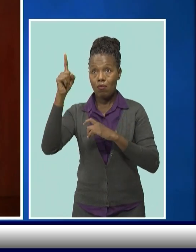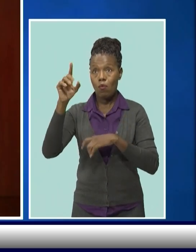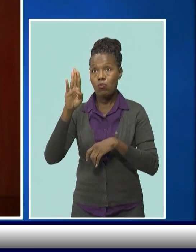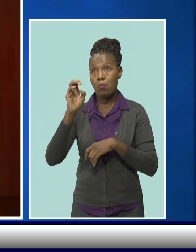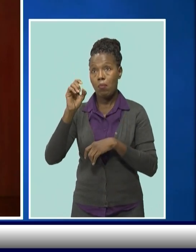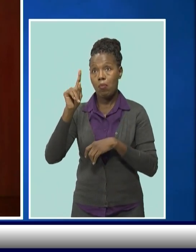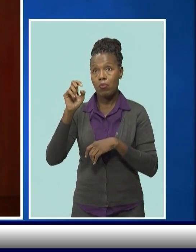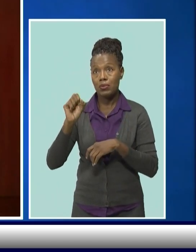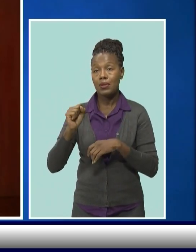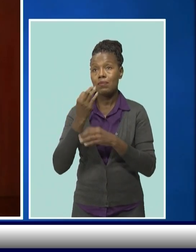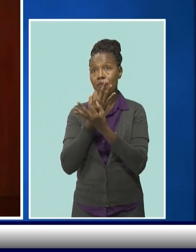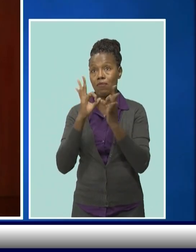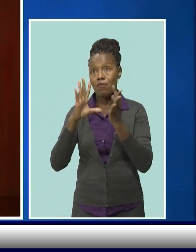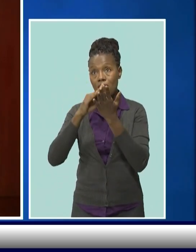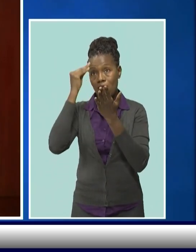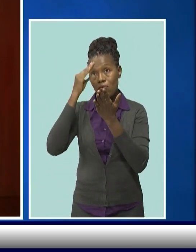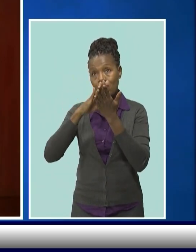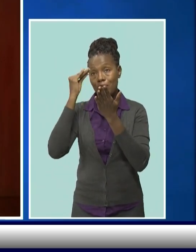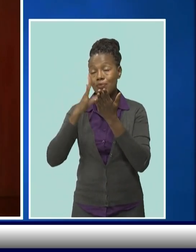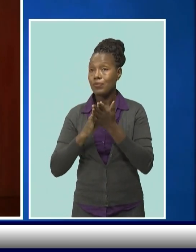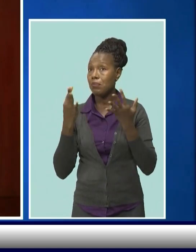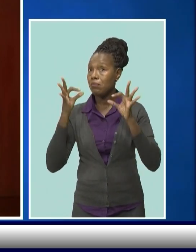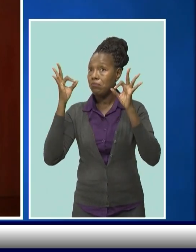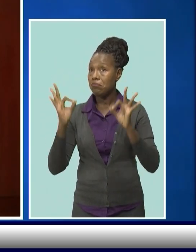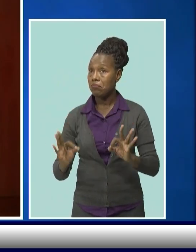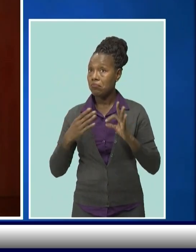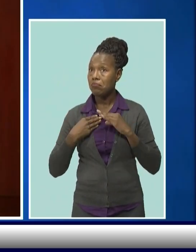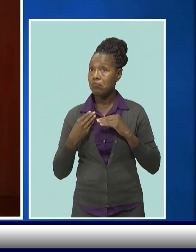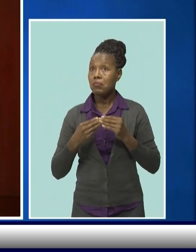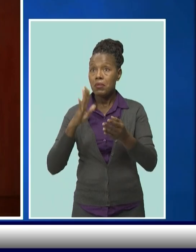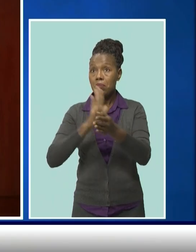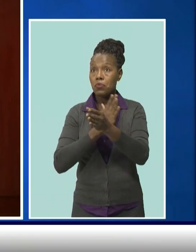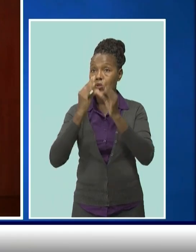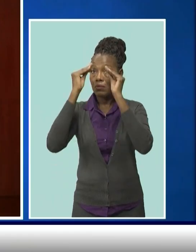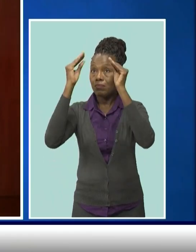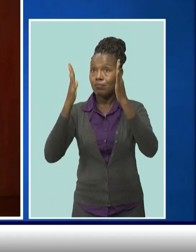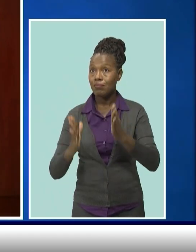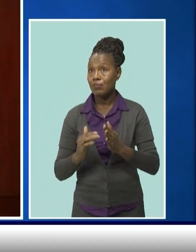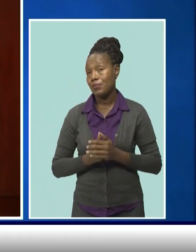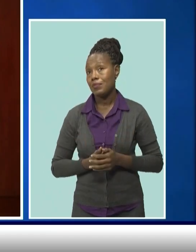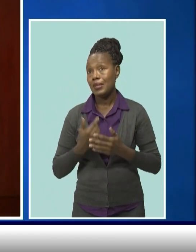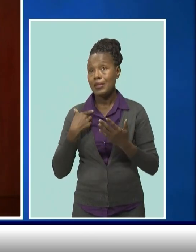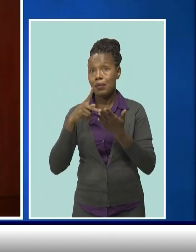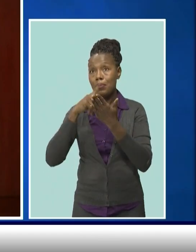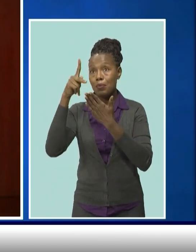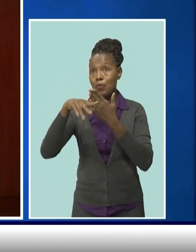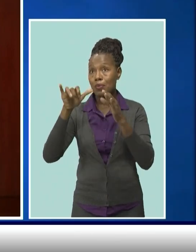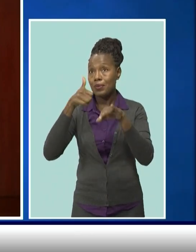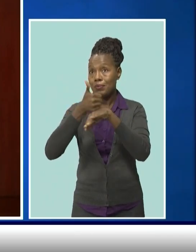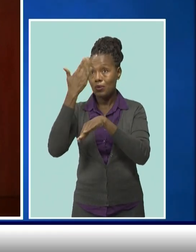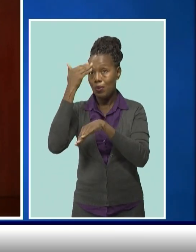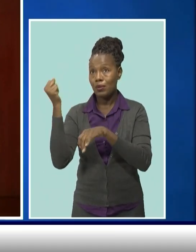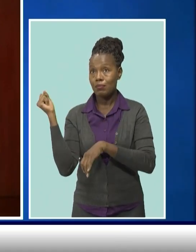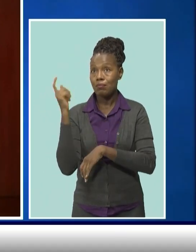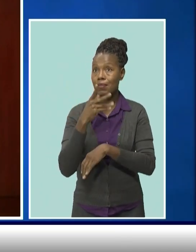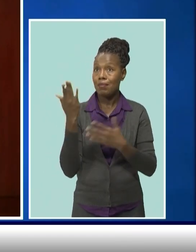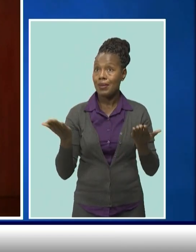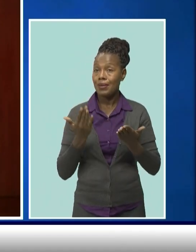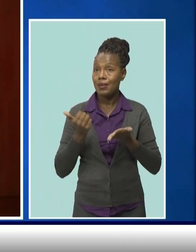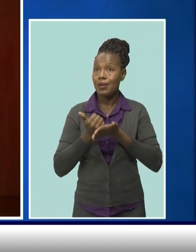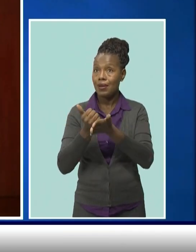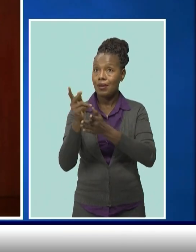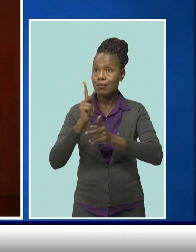education, and I decided to become a music teacher. And that's one of the reasons why I started this program, to give back to Barbados, to give young